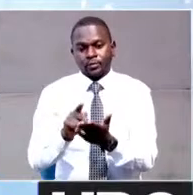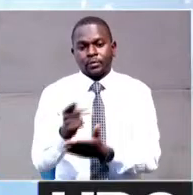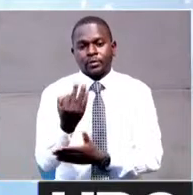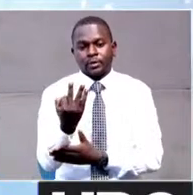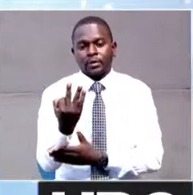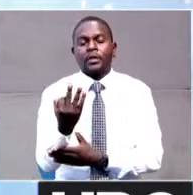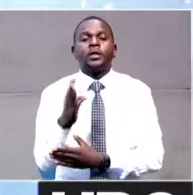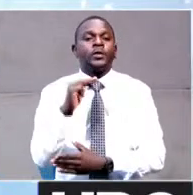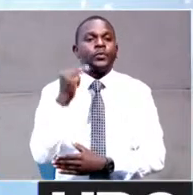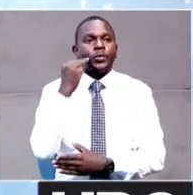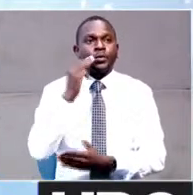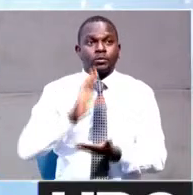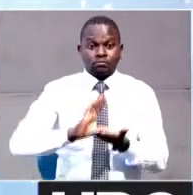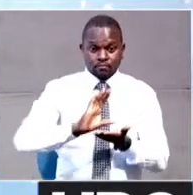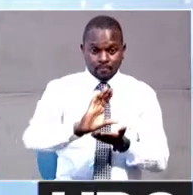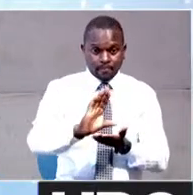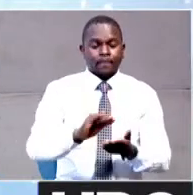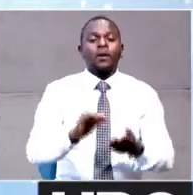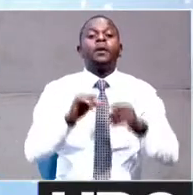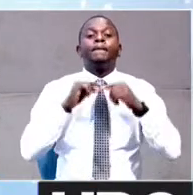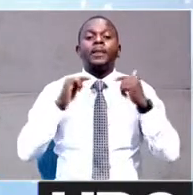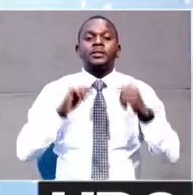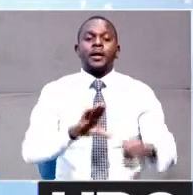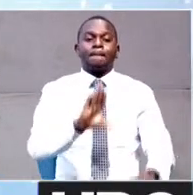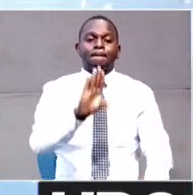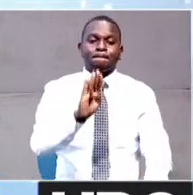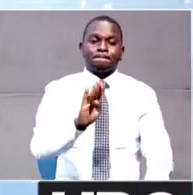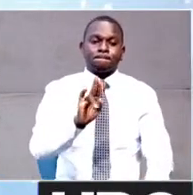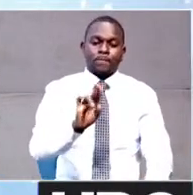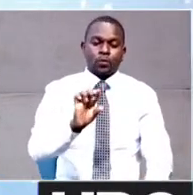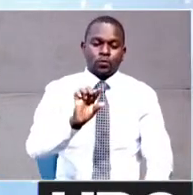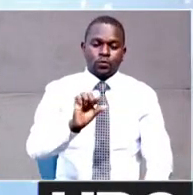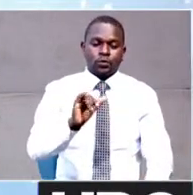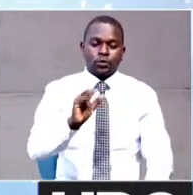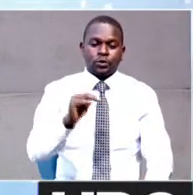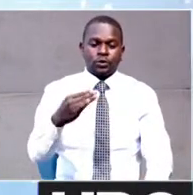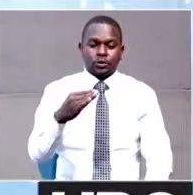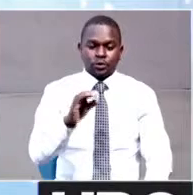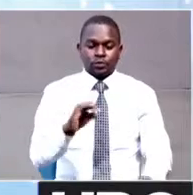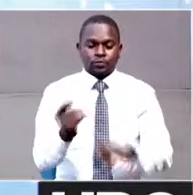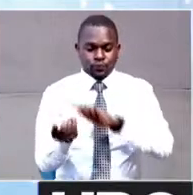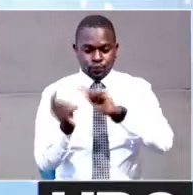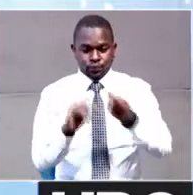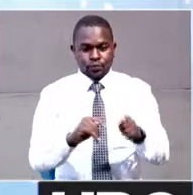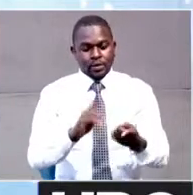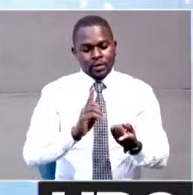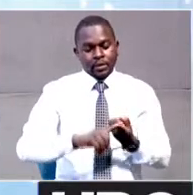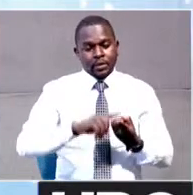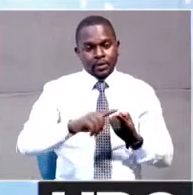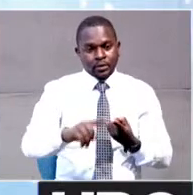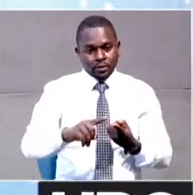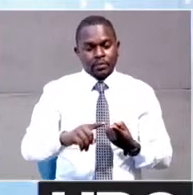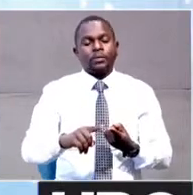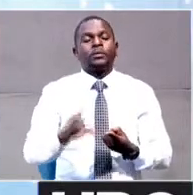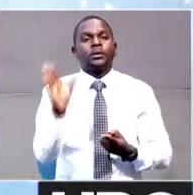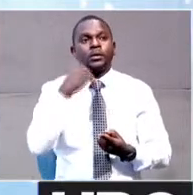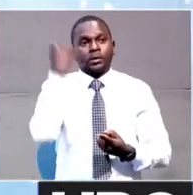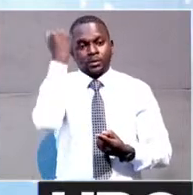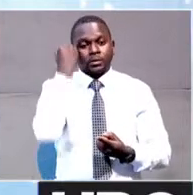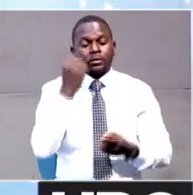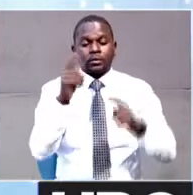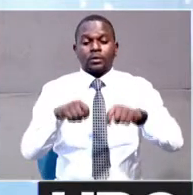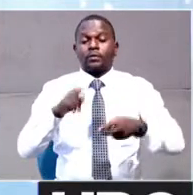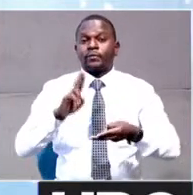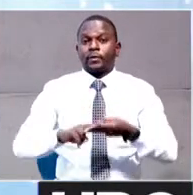3 million shillings in cash. Pastor Aloysius Bujingo and Susan Namakula Nantaba appeared at Entebbe Grade 1 Magistrates Court this